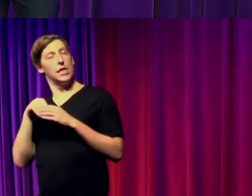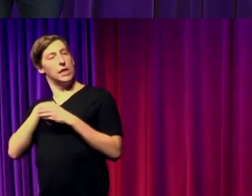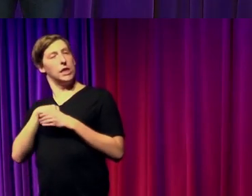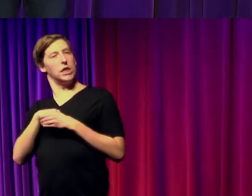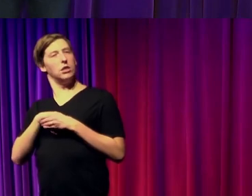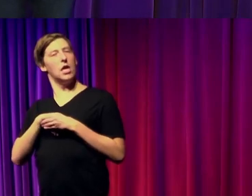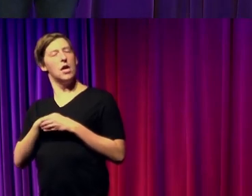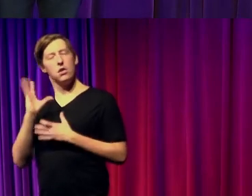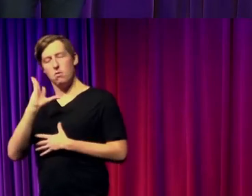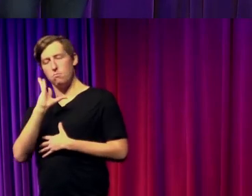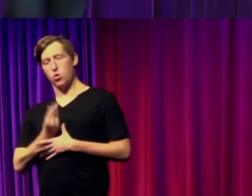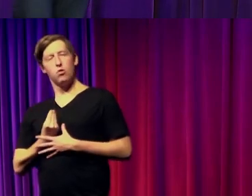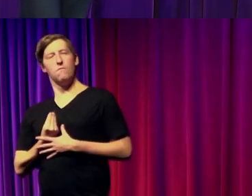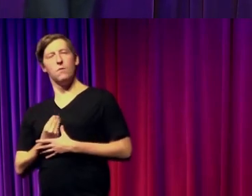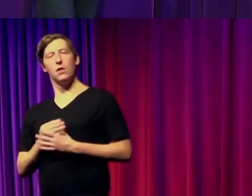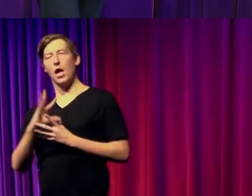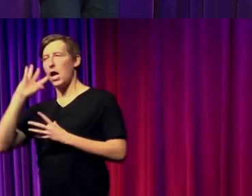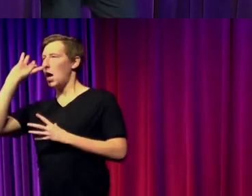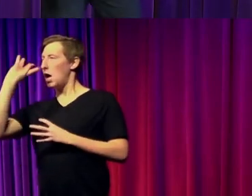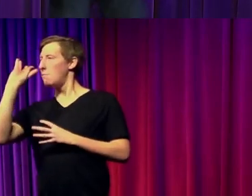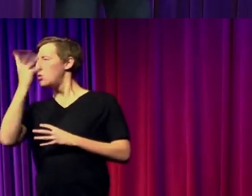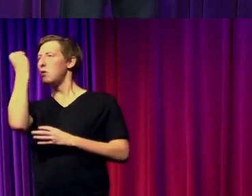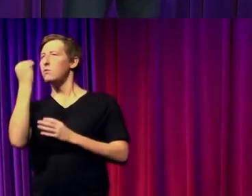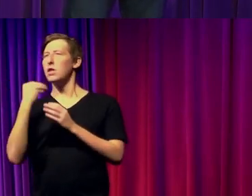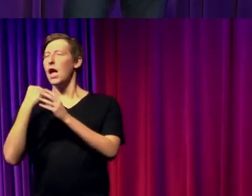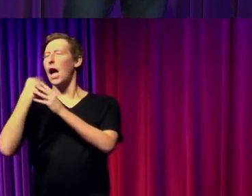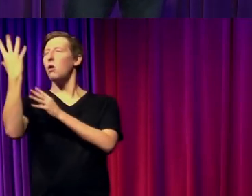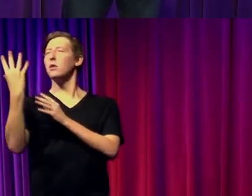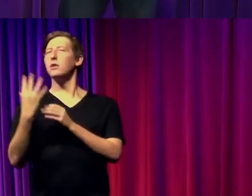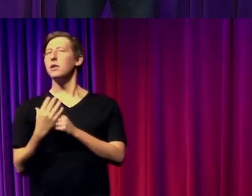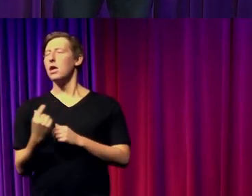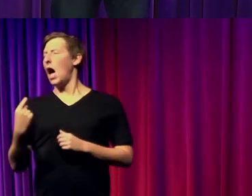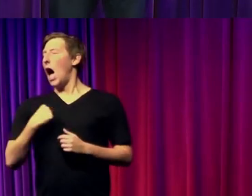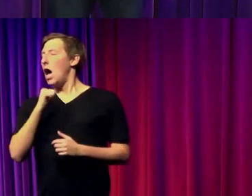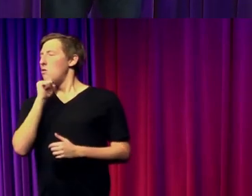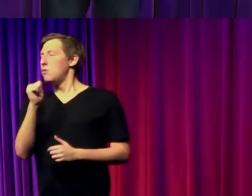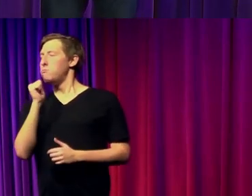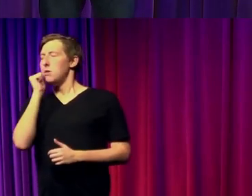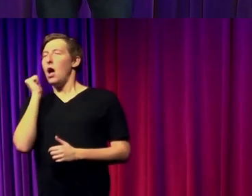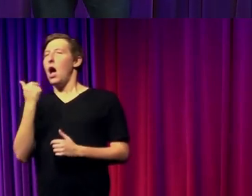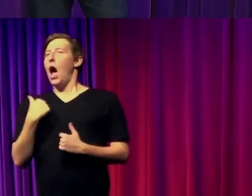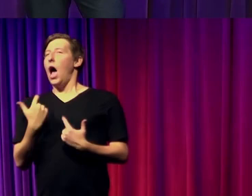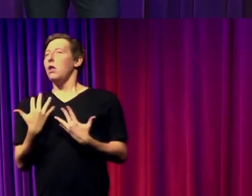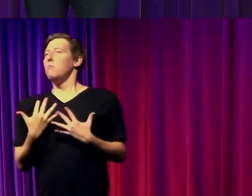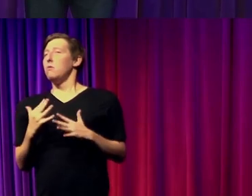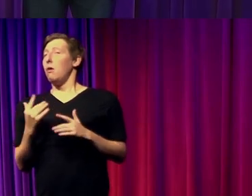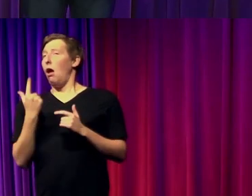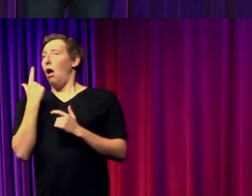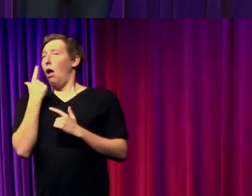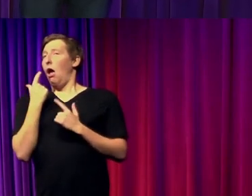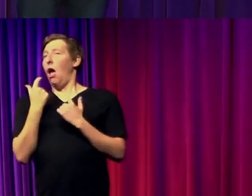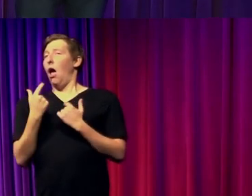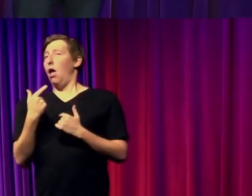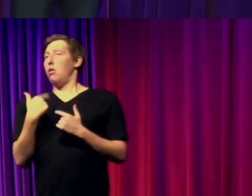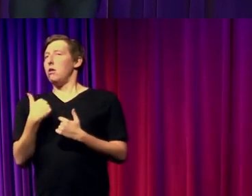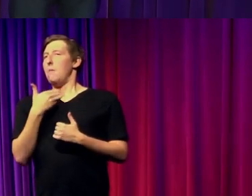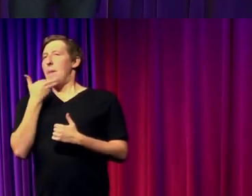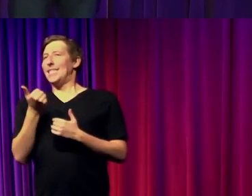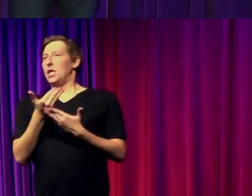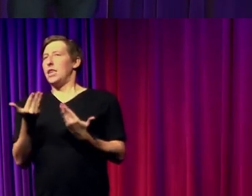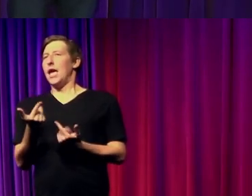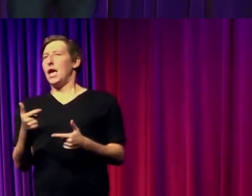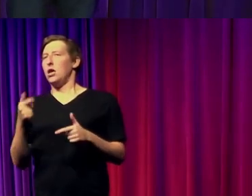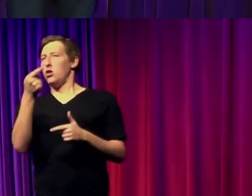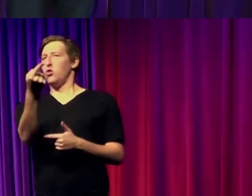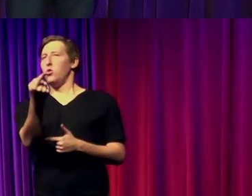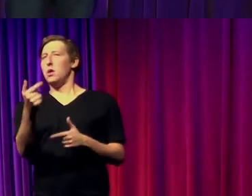and out, and I will not do it, though I am losing the best thing that's ever happened